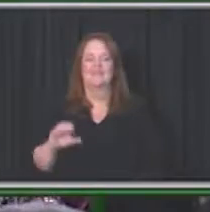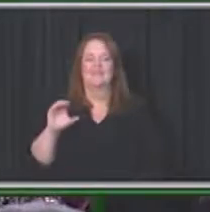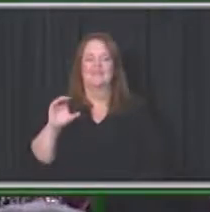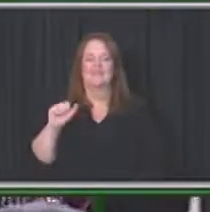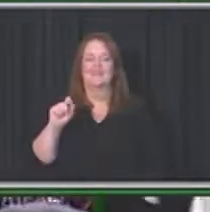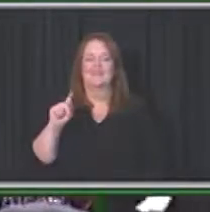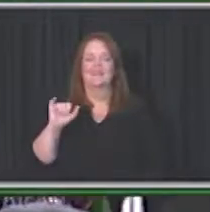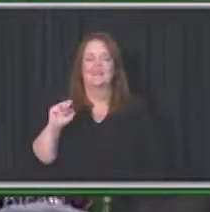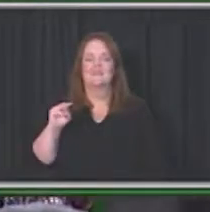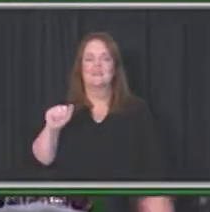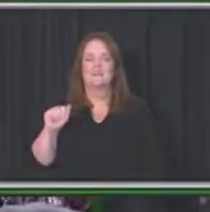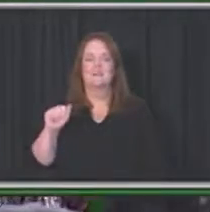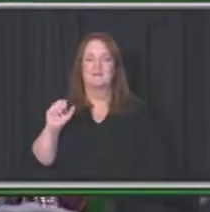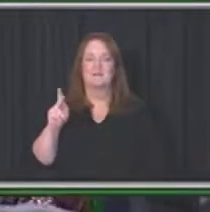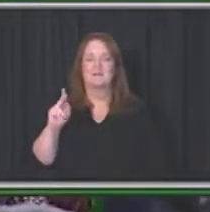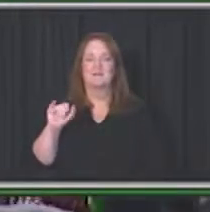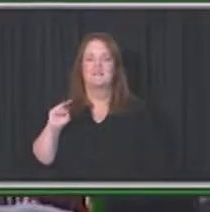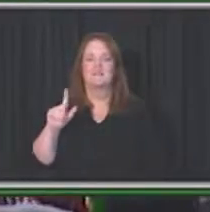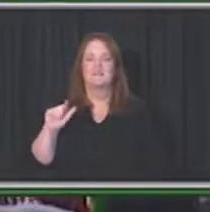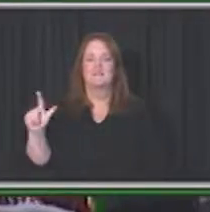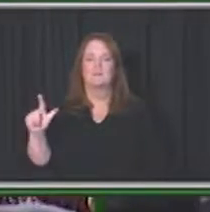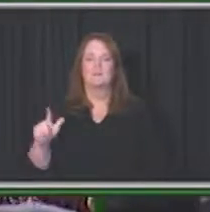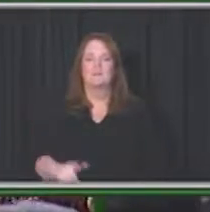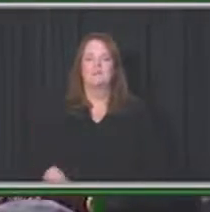Katuma Kimbo.